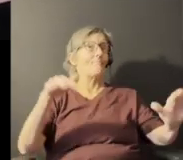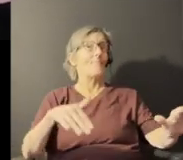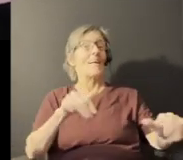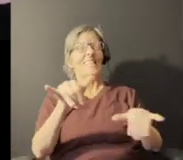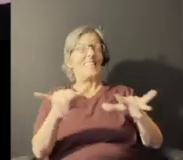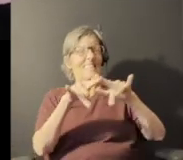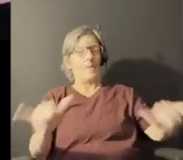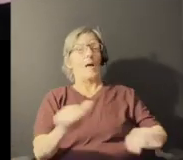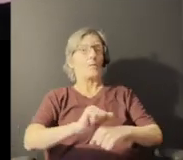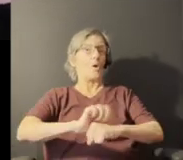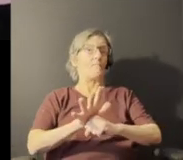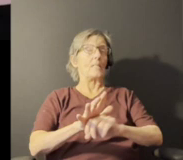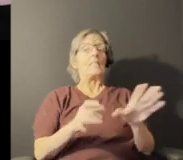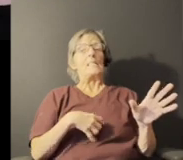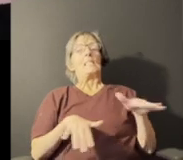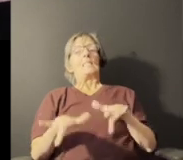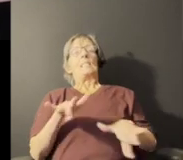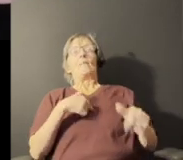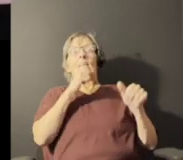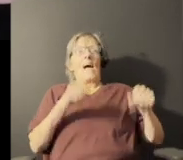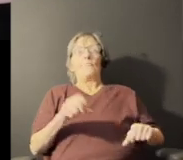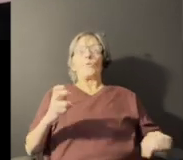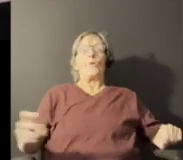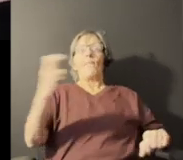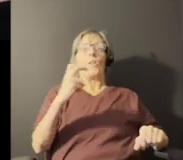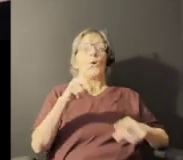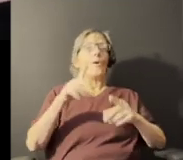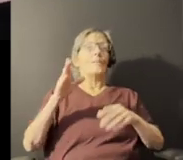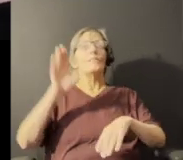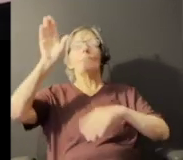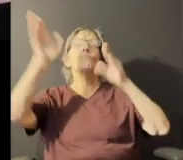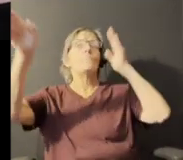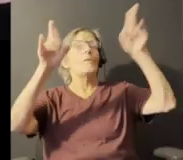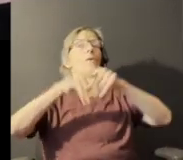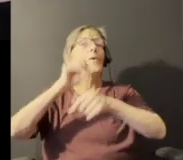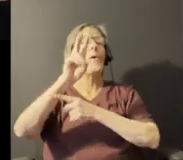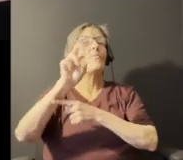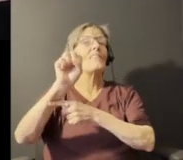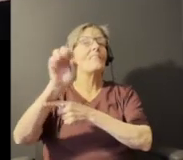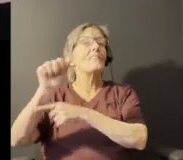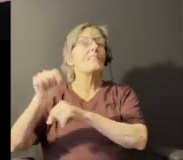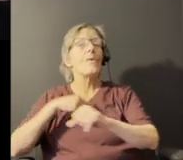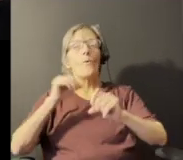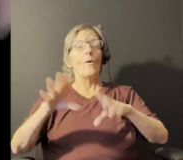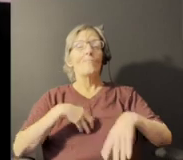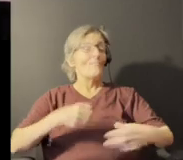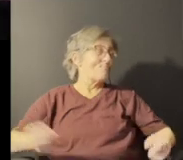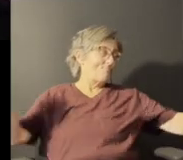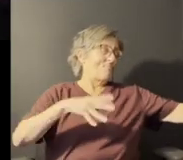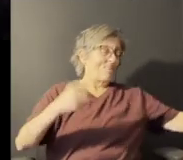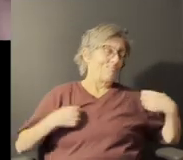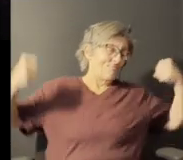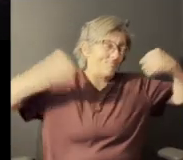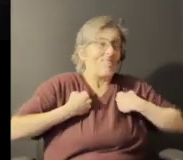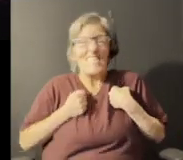the same time as COVID. So I wasn't able to travel overseas as much anymore, or, you know, throw all